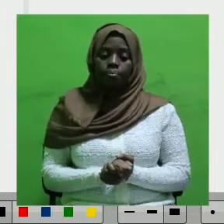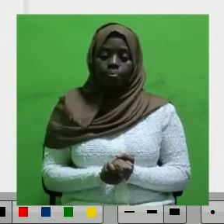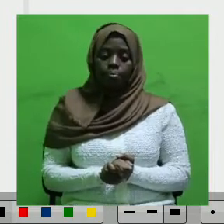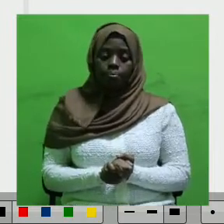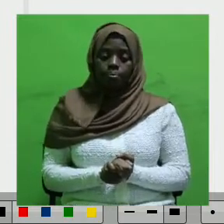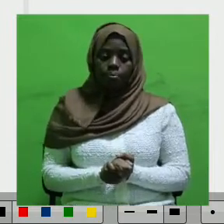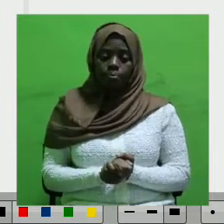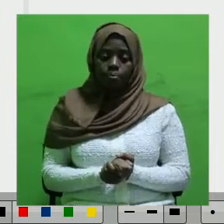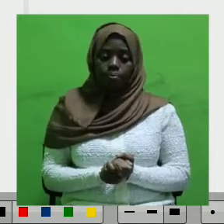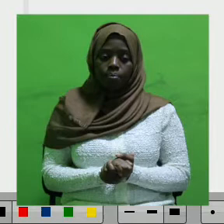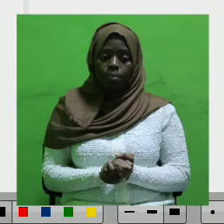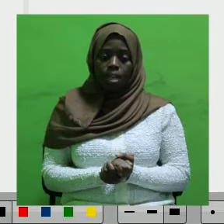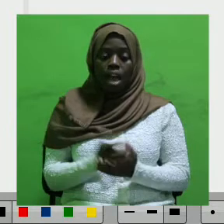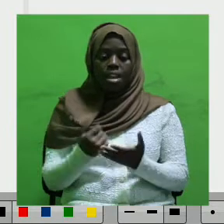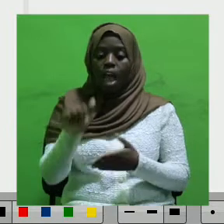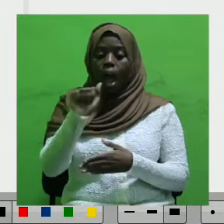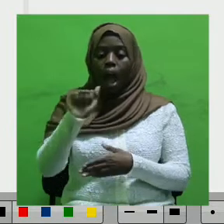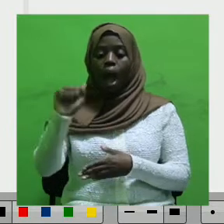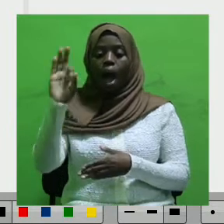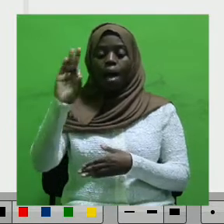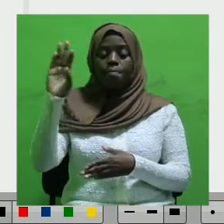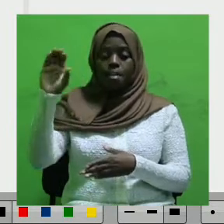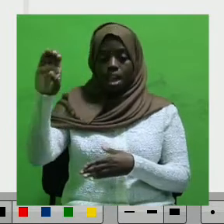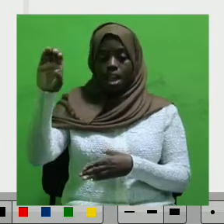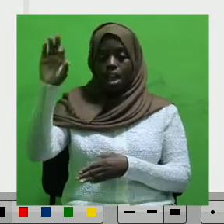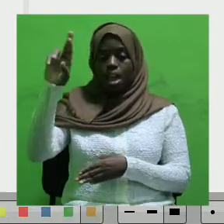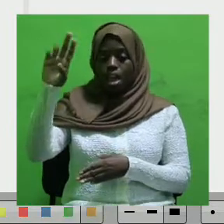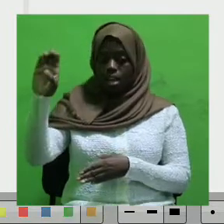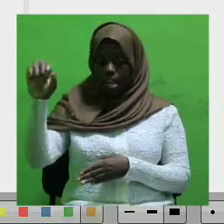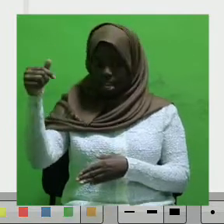these parts which are the efferent and the afferent